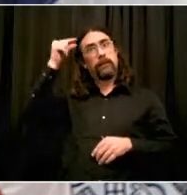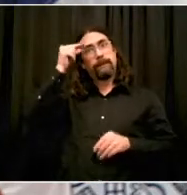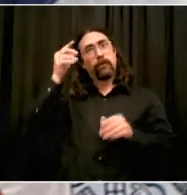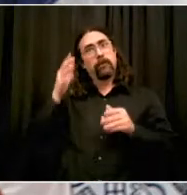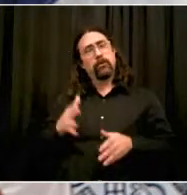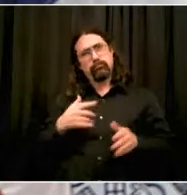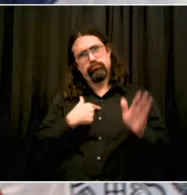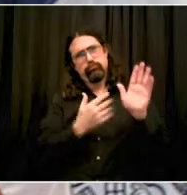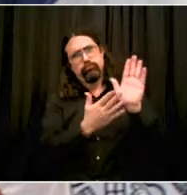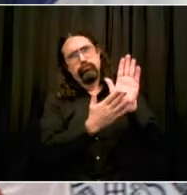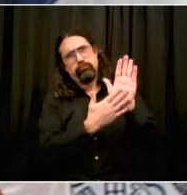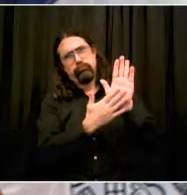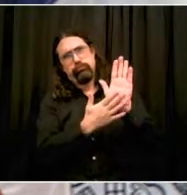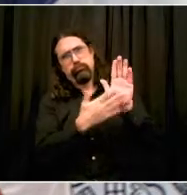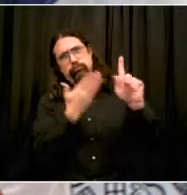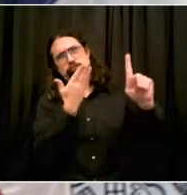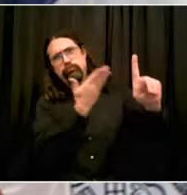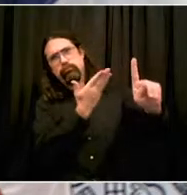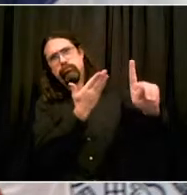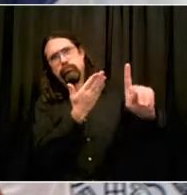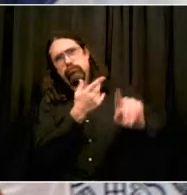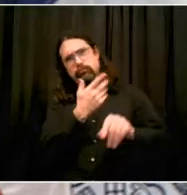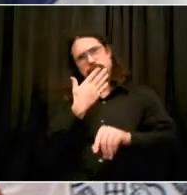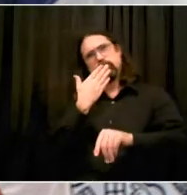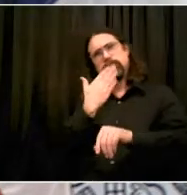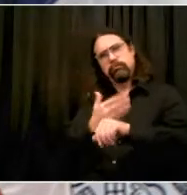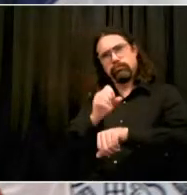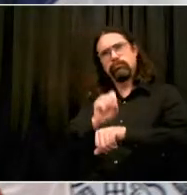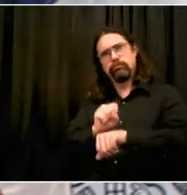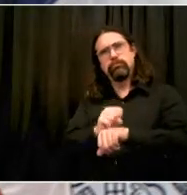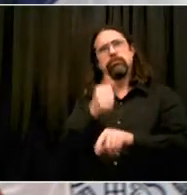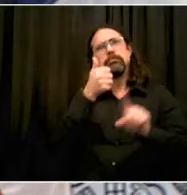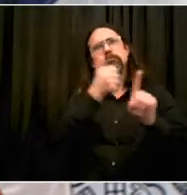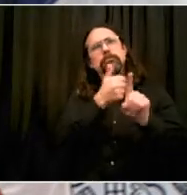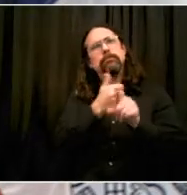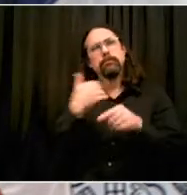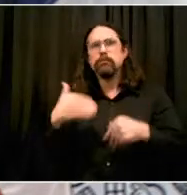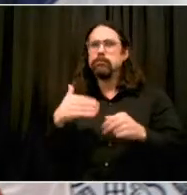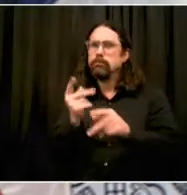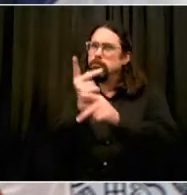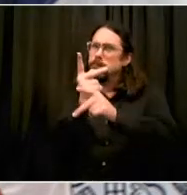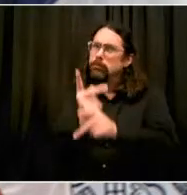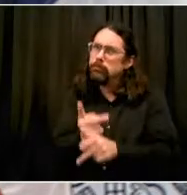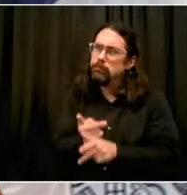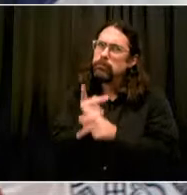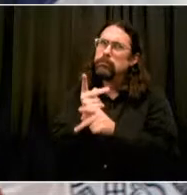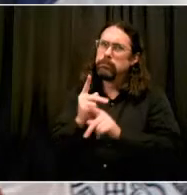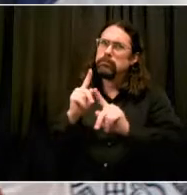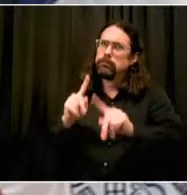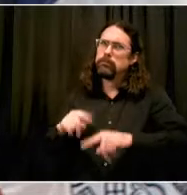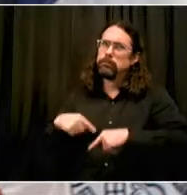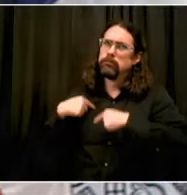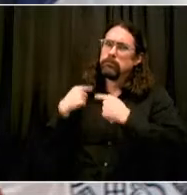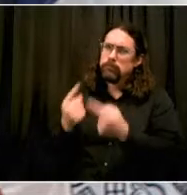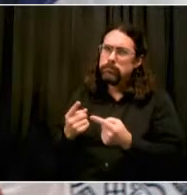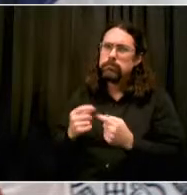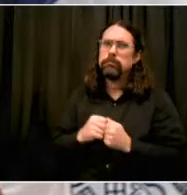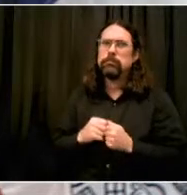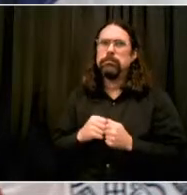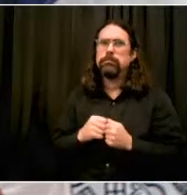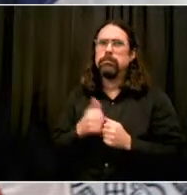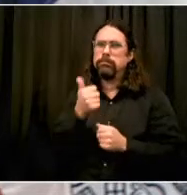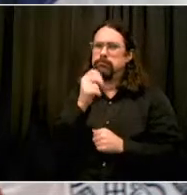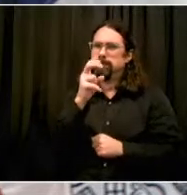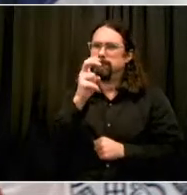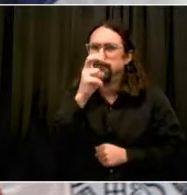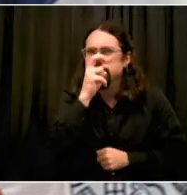well. But it is also understandable that our job is to protect the people of New York City. We're going to collect the data in the way we think makes the most